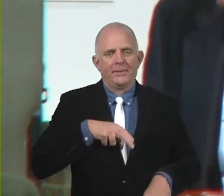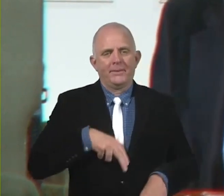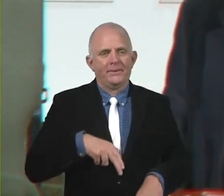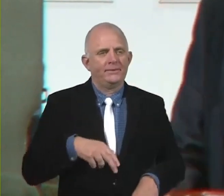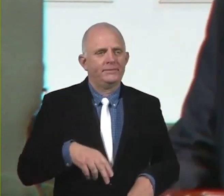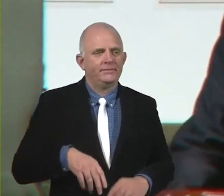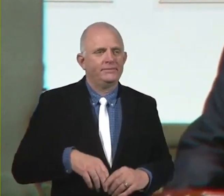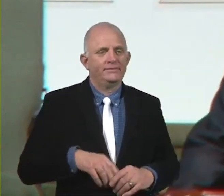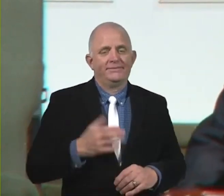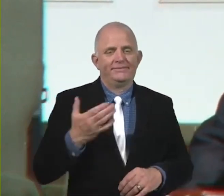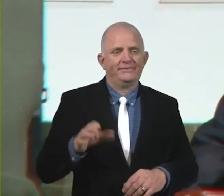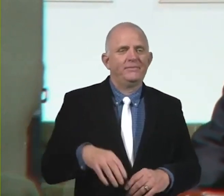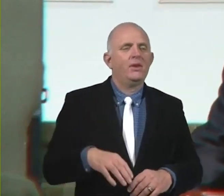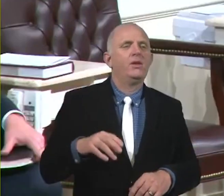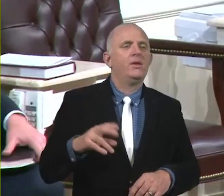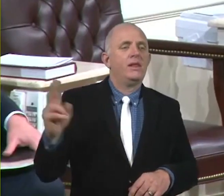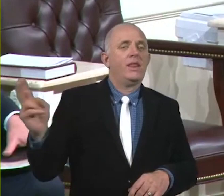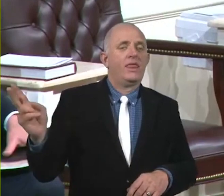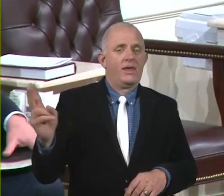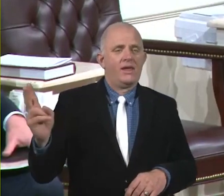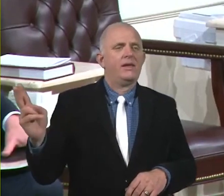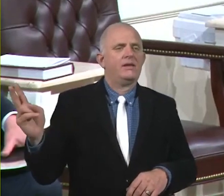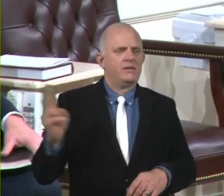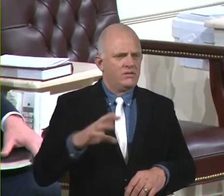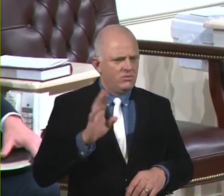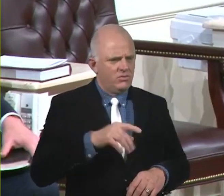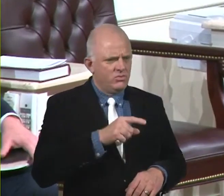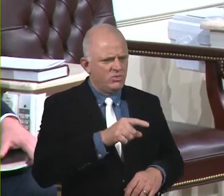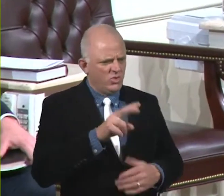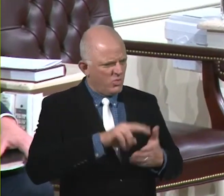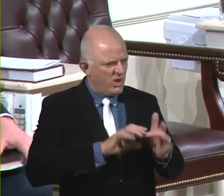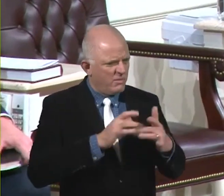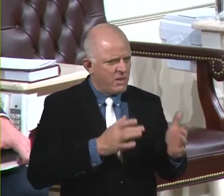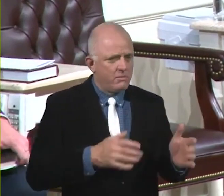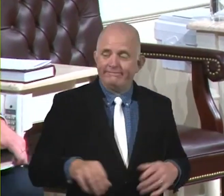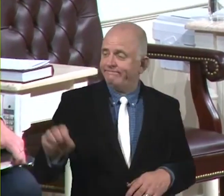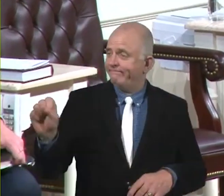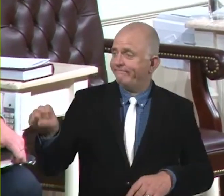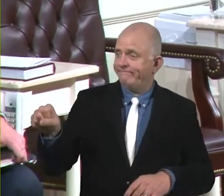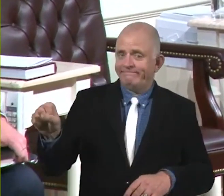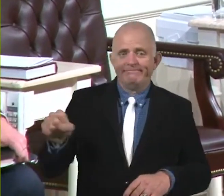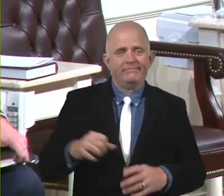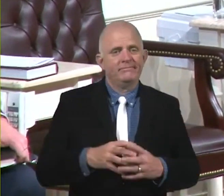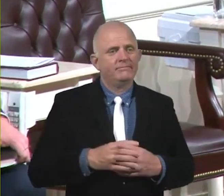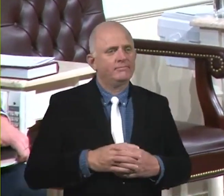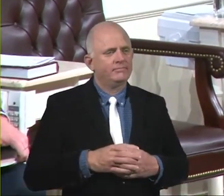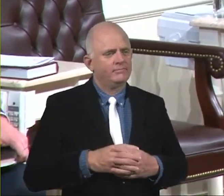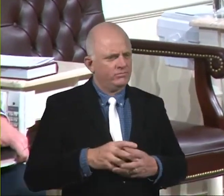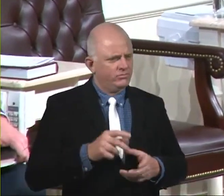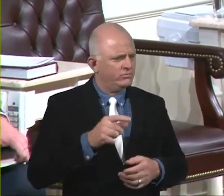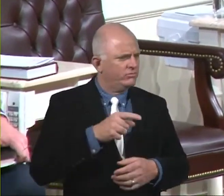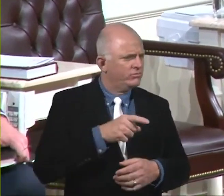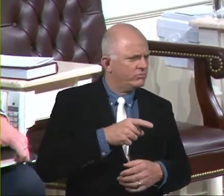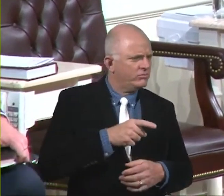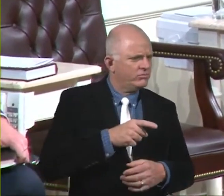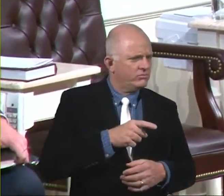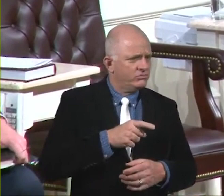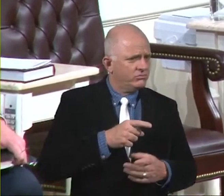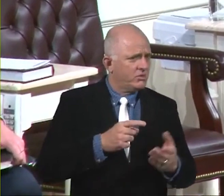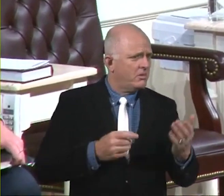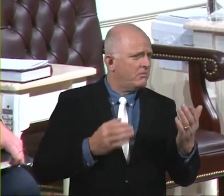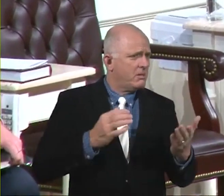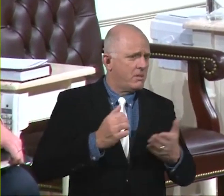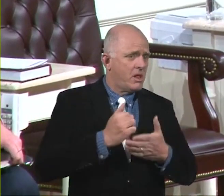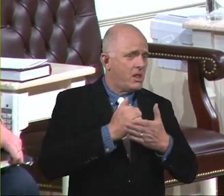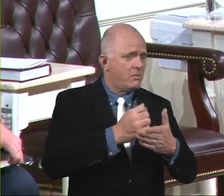And they came over to me and said, you're reading the Bible. I said, I certainly am. Yes, sir. And they said, well, maybe we could help you understand